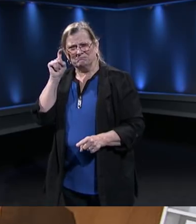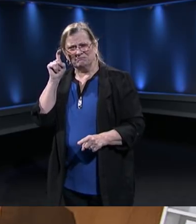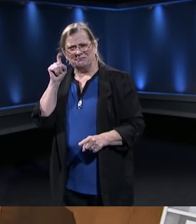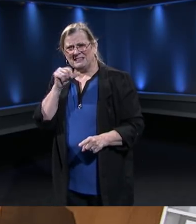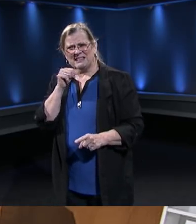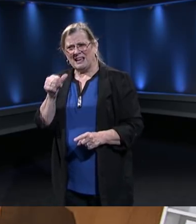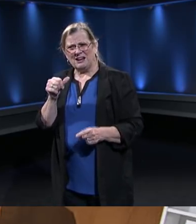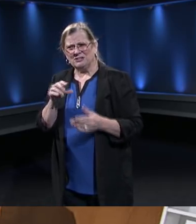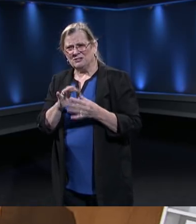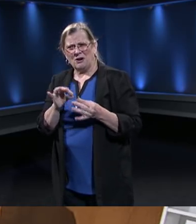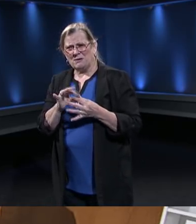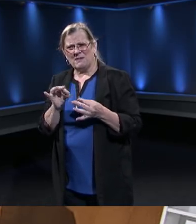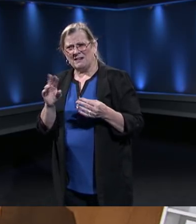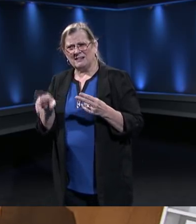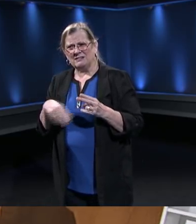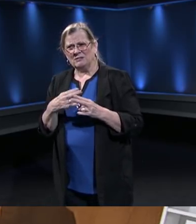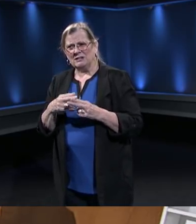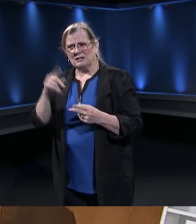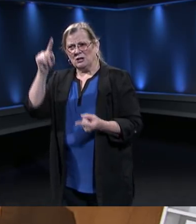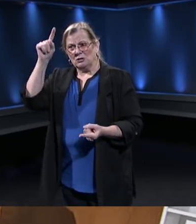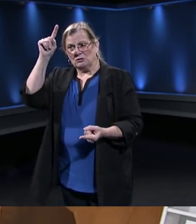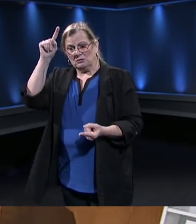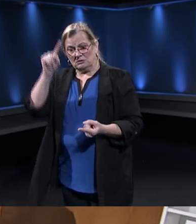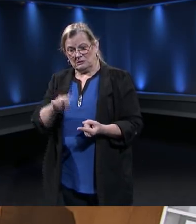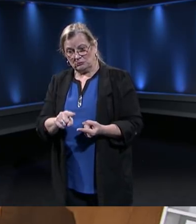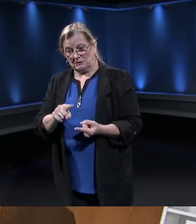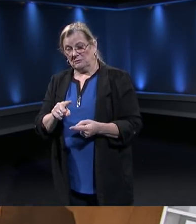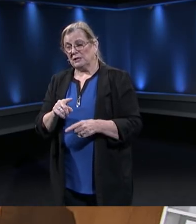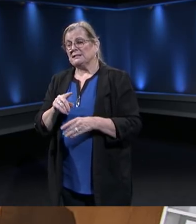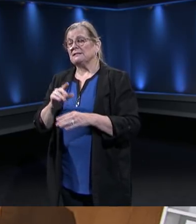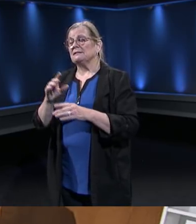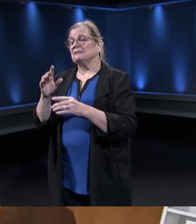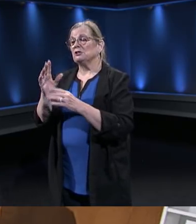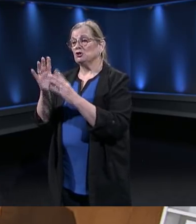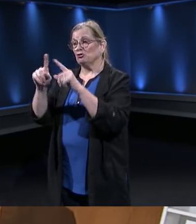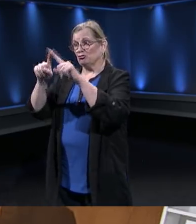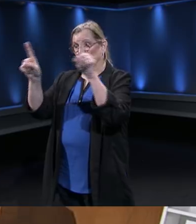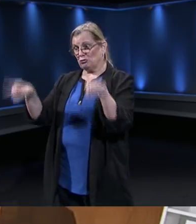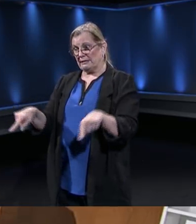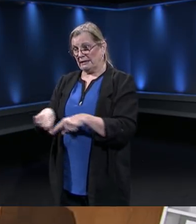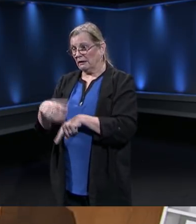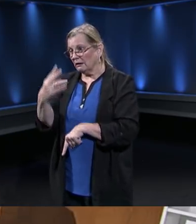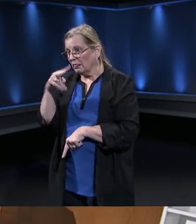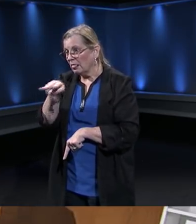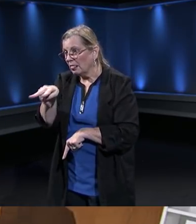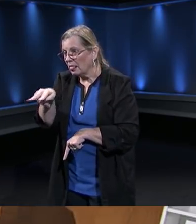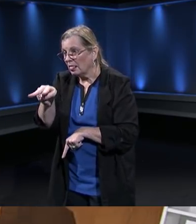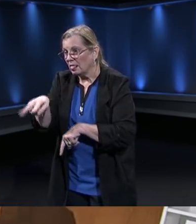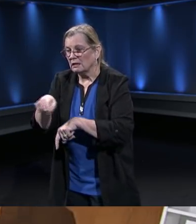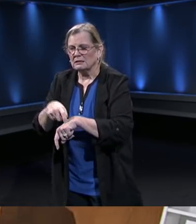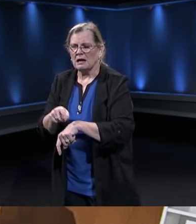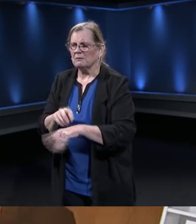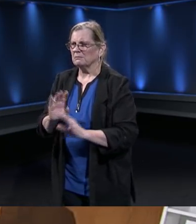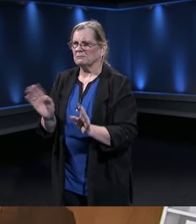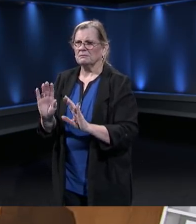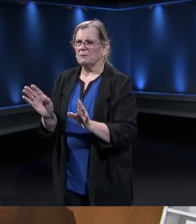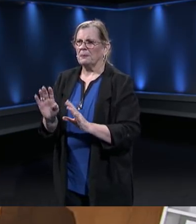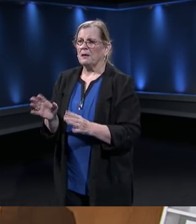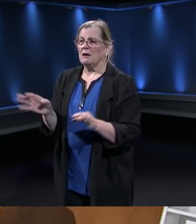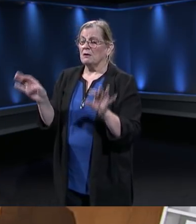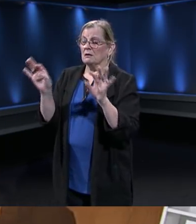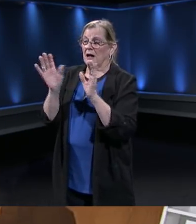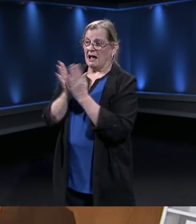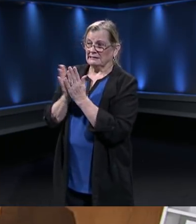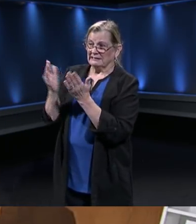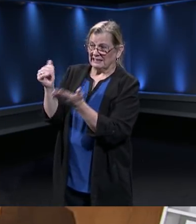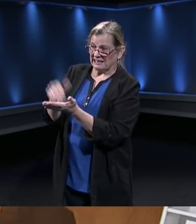amount of screen time that kids are going to be dealing with in this first quarter. So I wanted to sort of re-ask the question to see